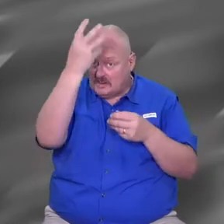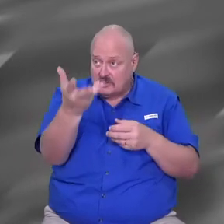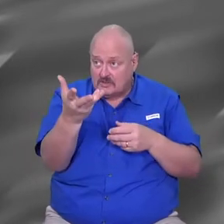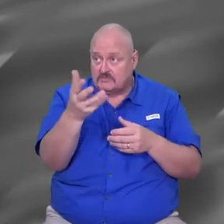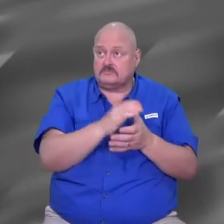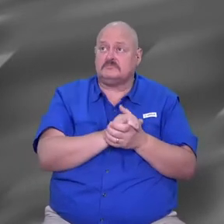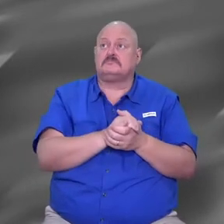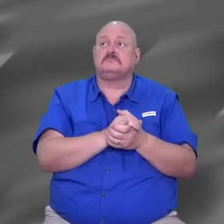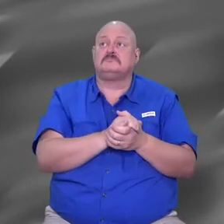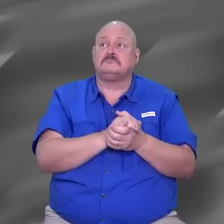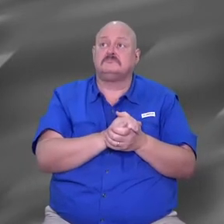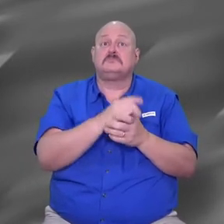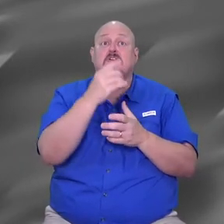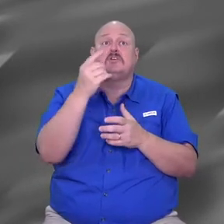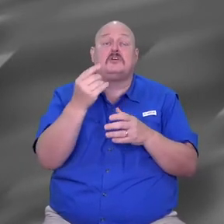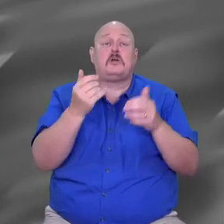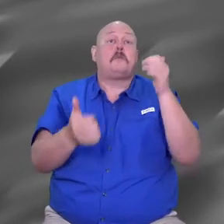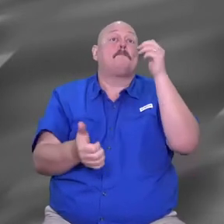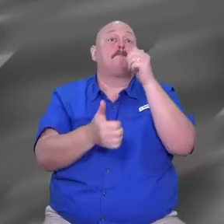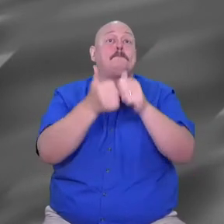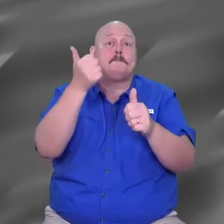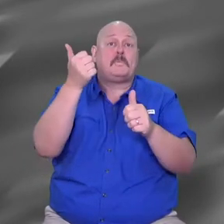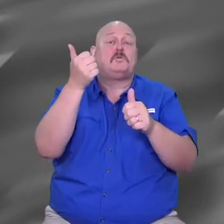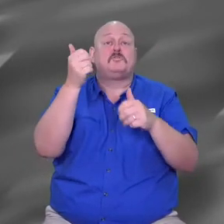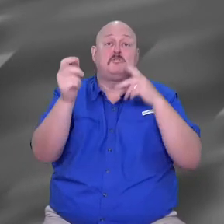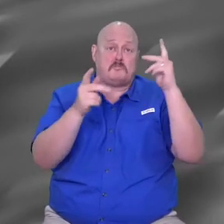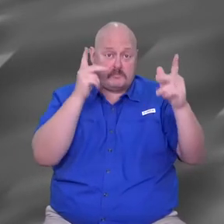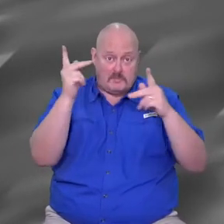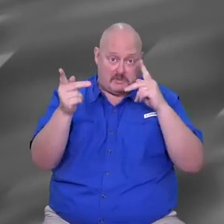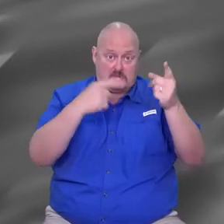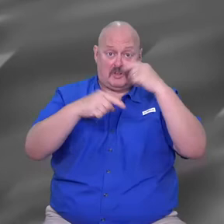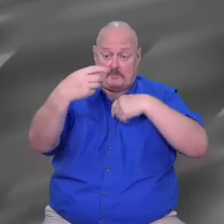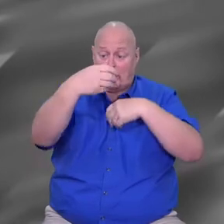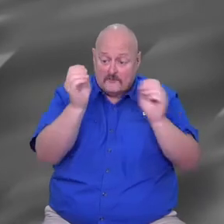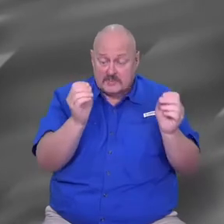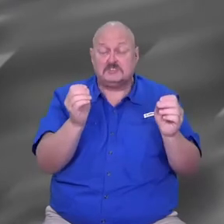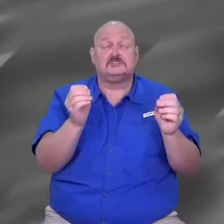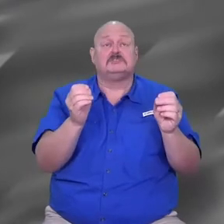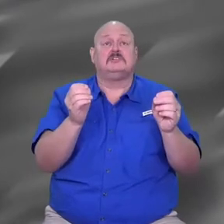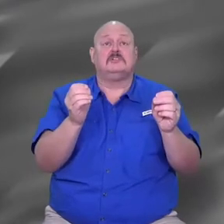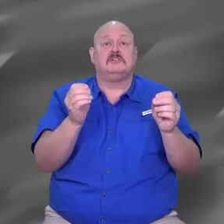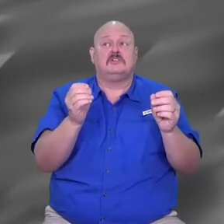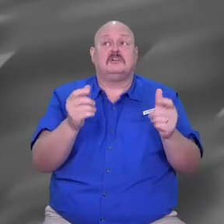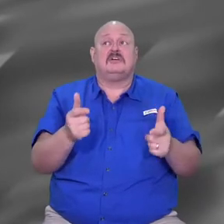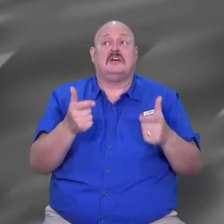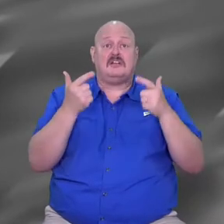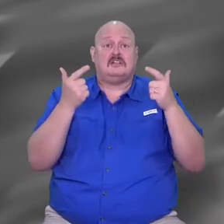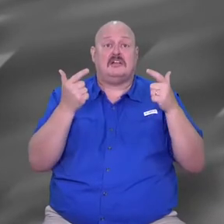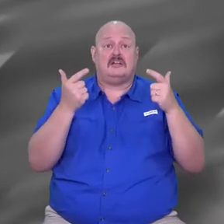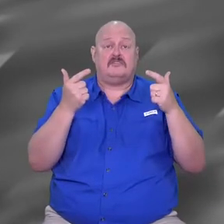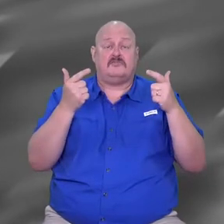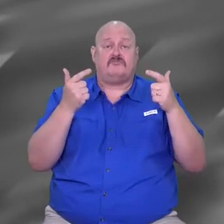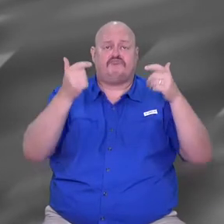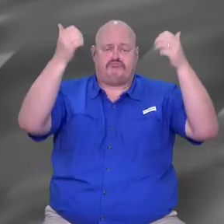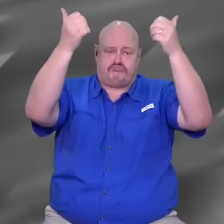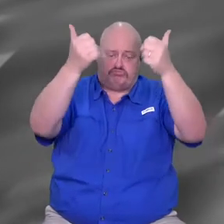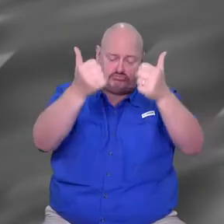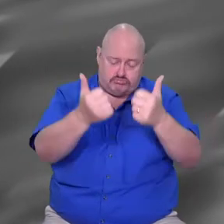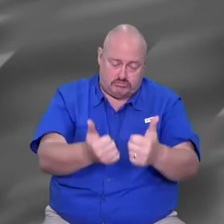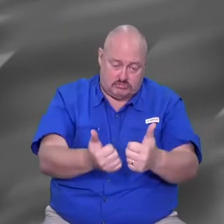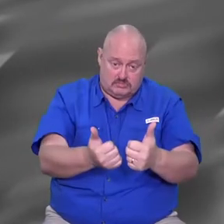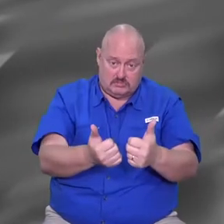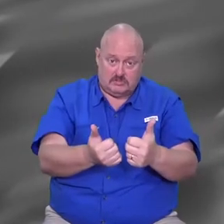you that the overwhelming majority of people who come into my office with a life that is being unraveled, a family that is being